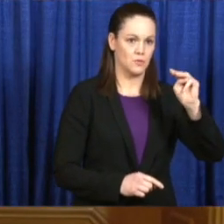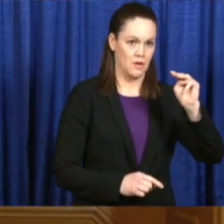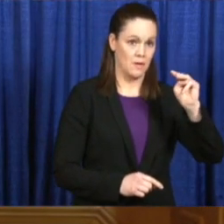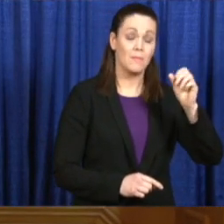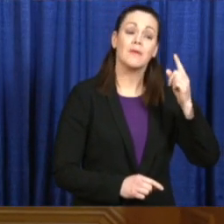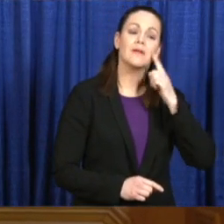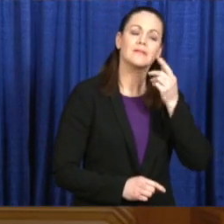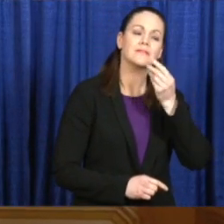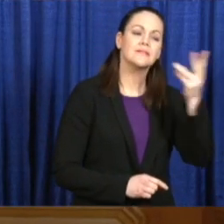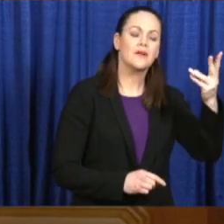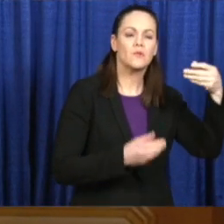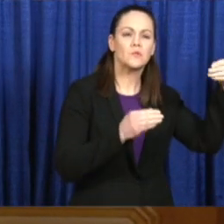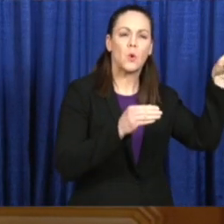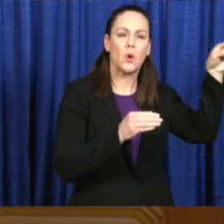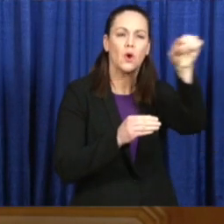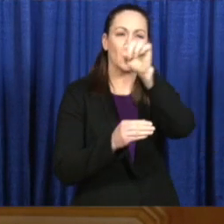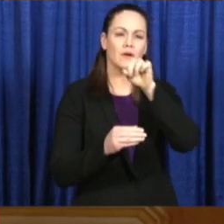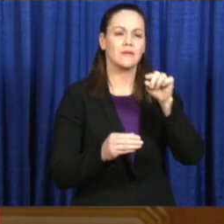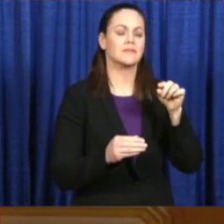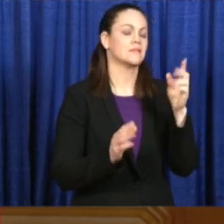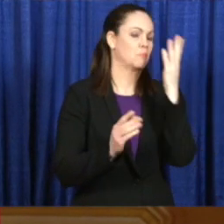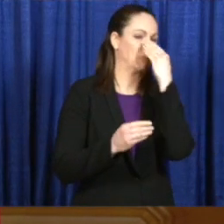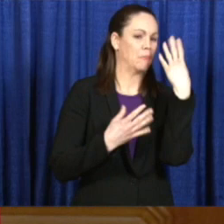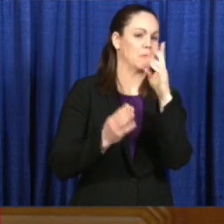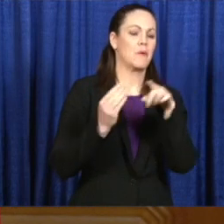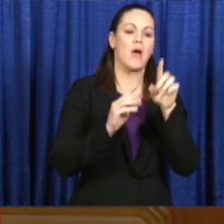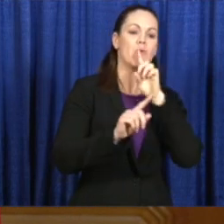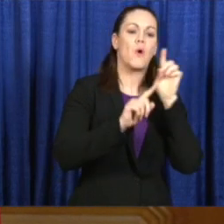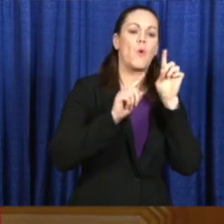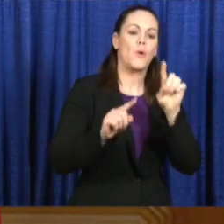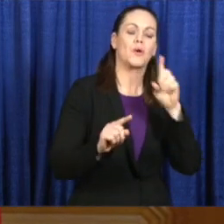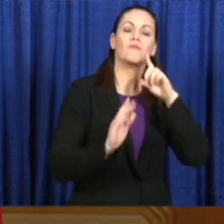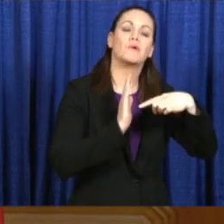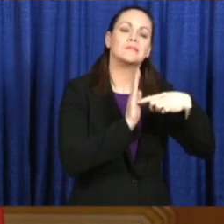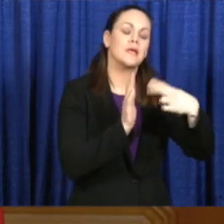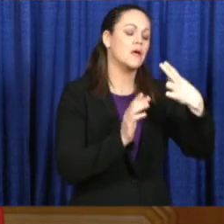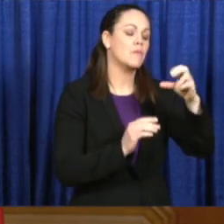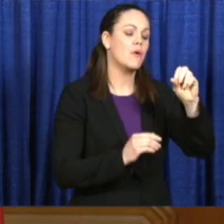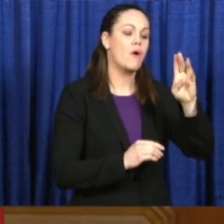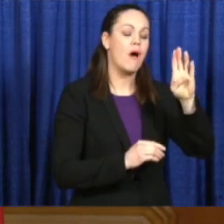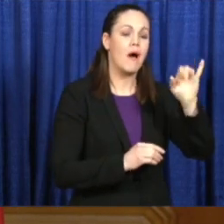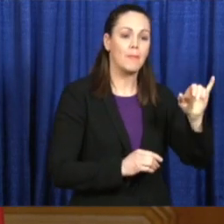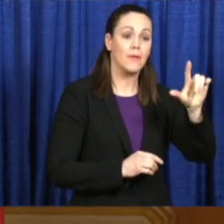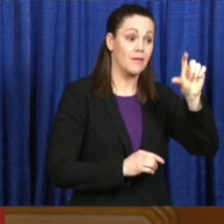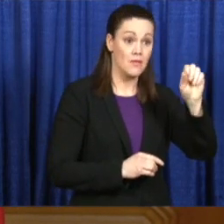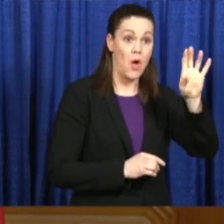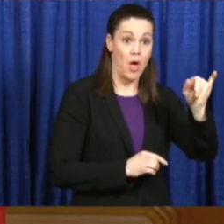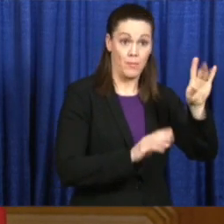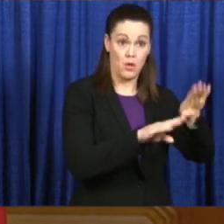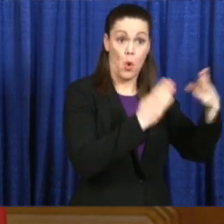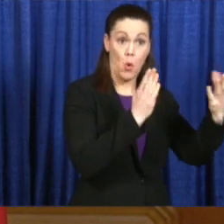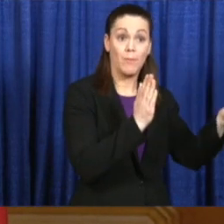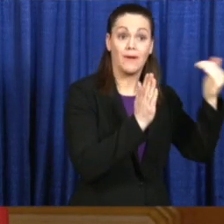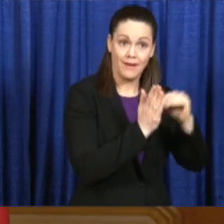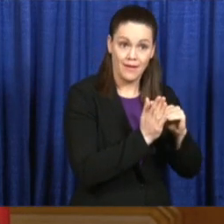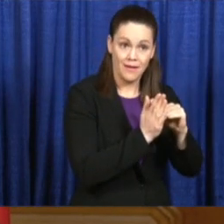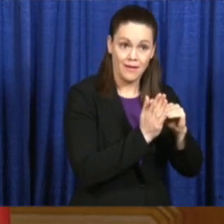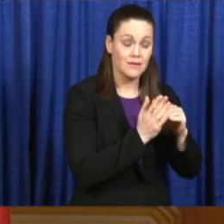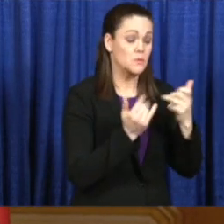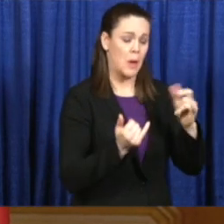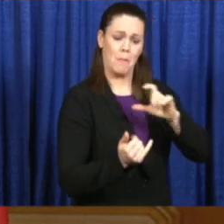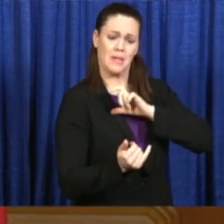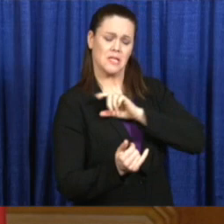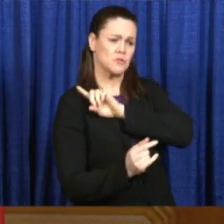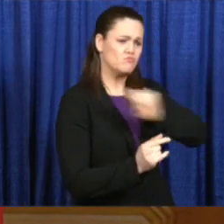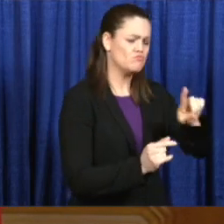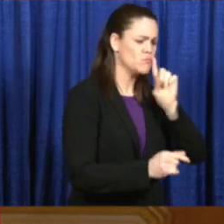in defiance orders, and they say that they are essential business. And in other states, police officers are starting to forcibly close them down. Is